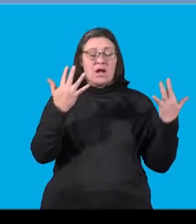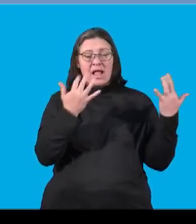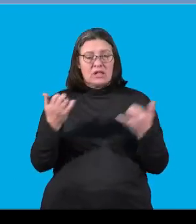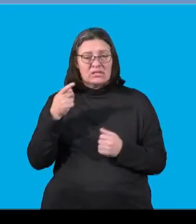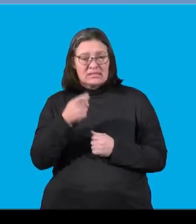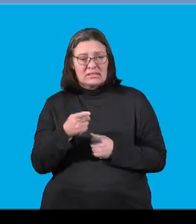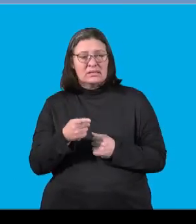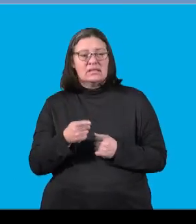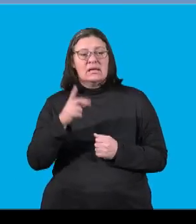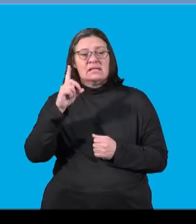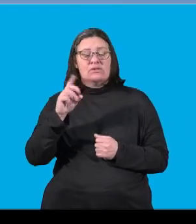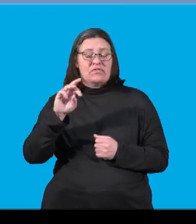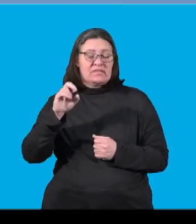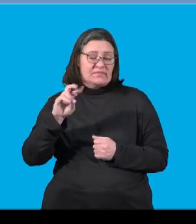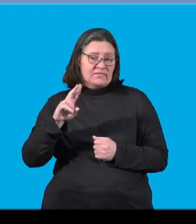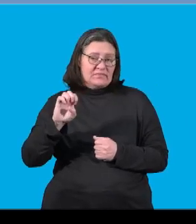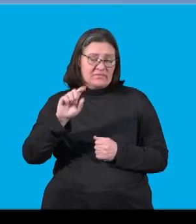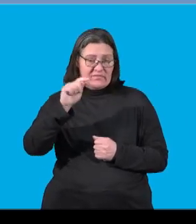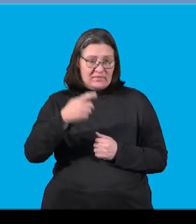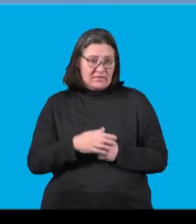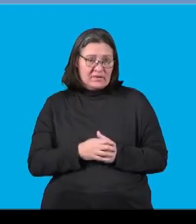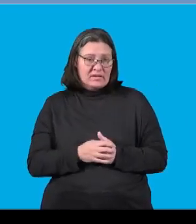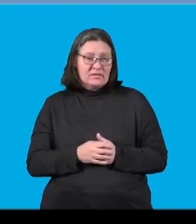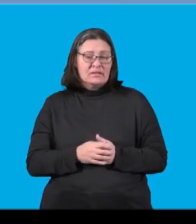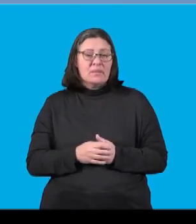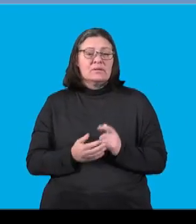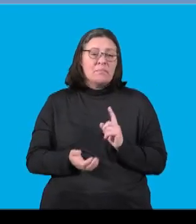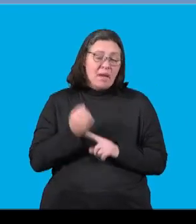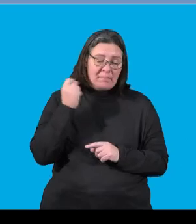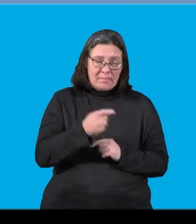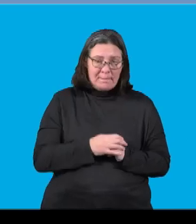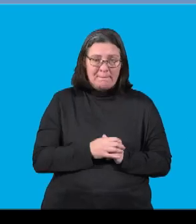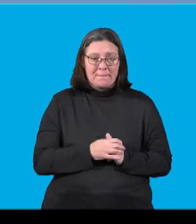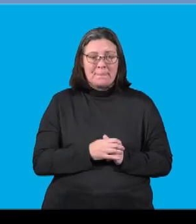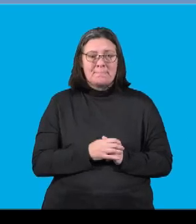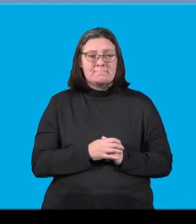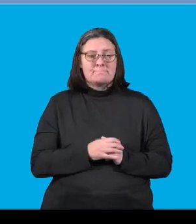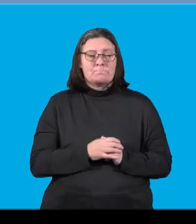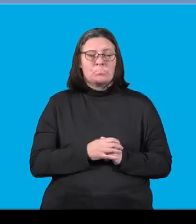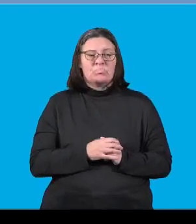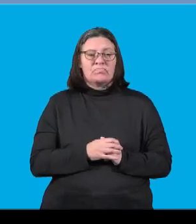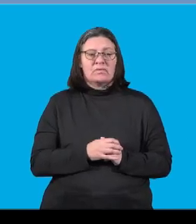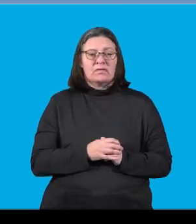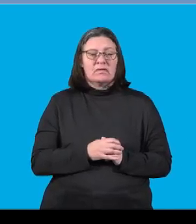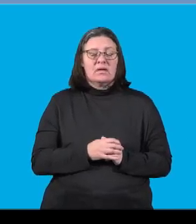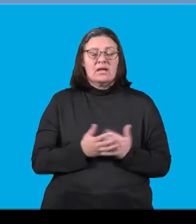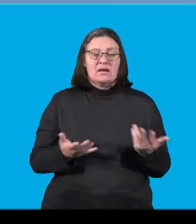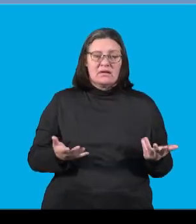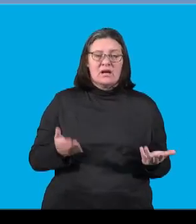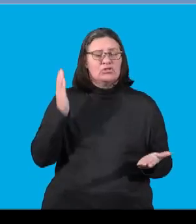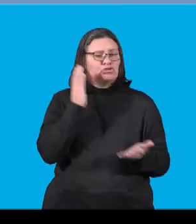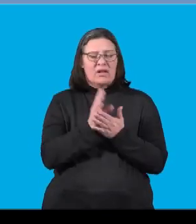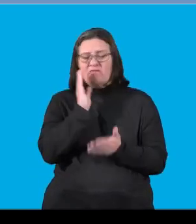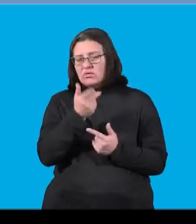gradient, calculate the derivative. That implies that you need to find the derivative, determining the gradient, calculate the